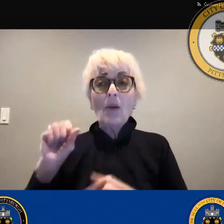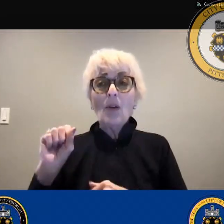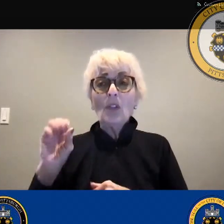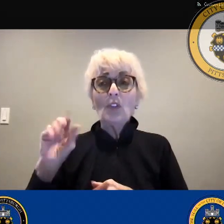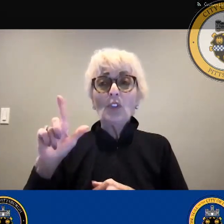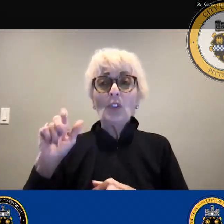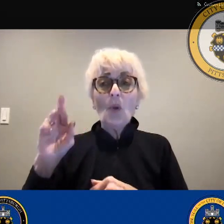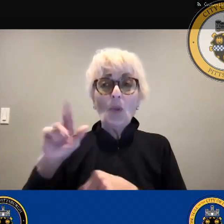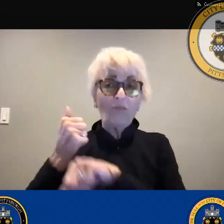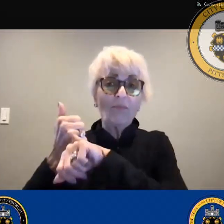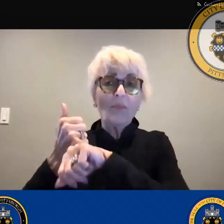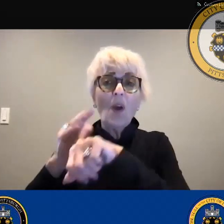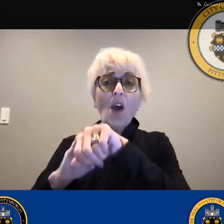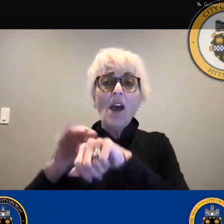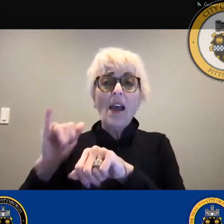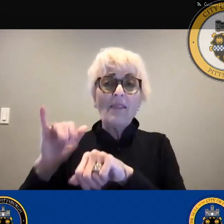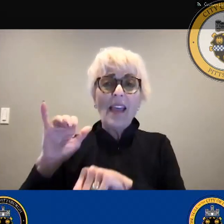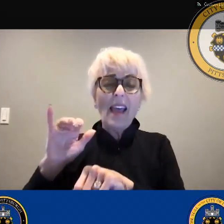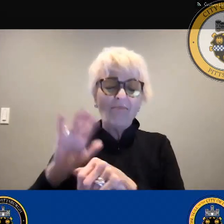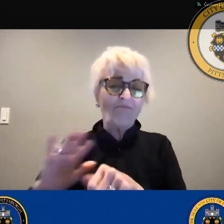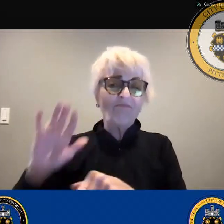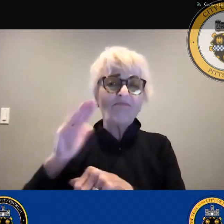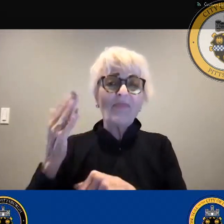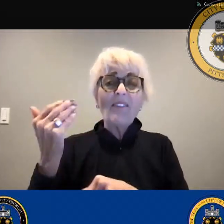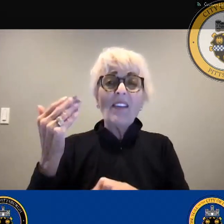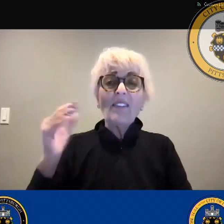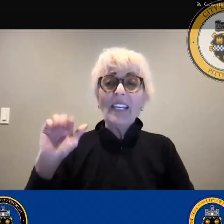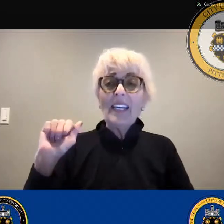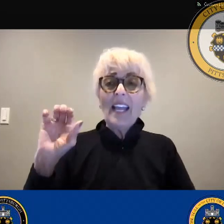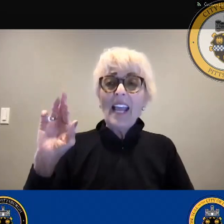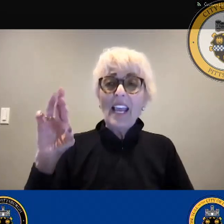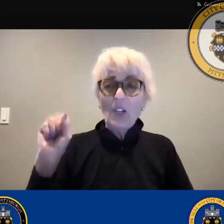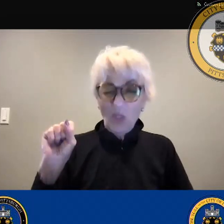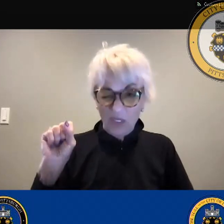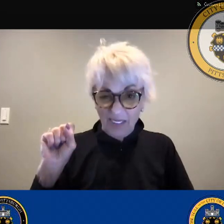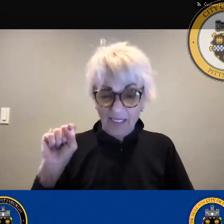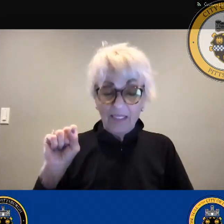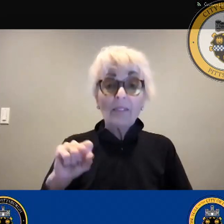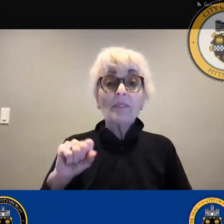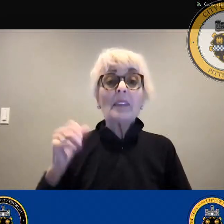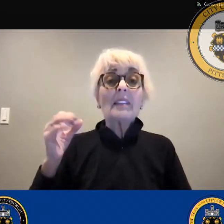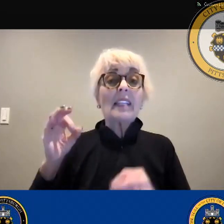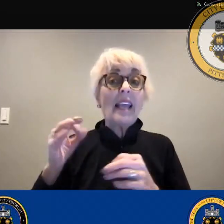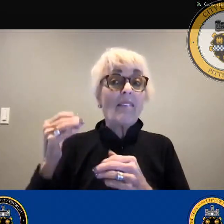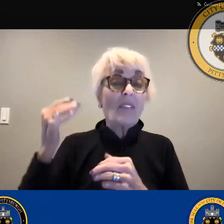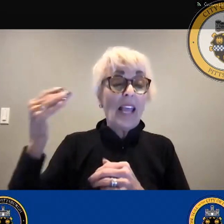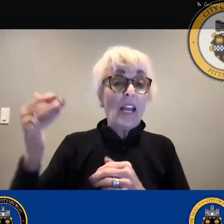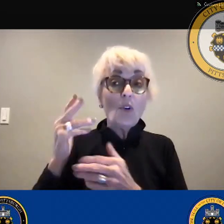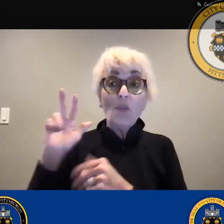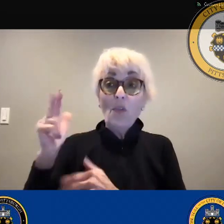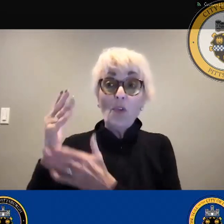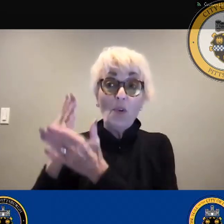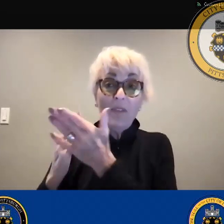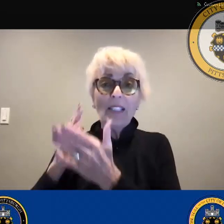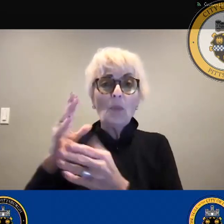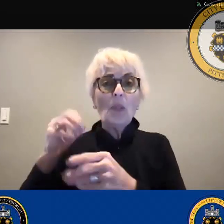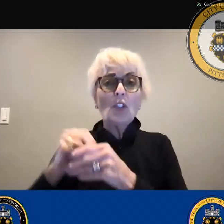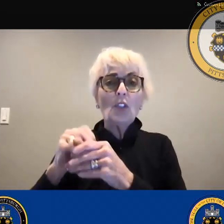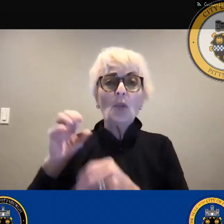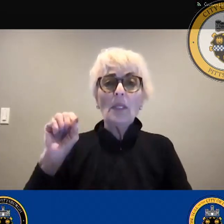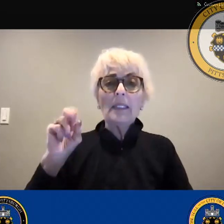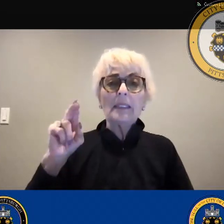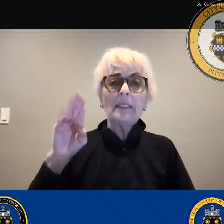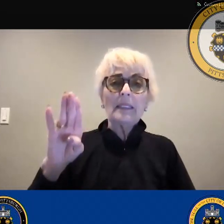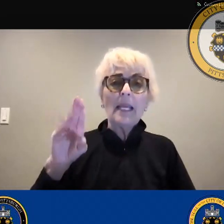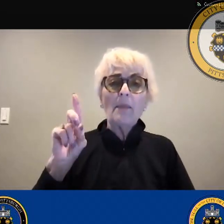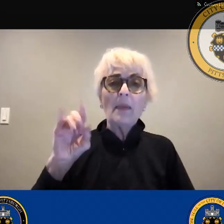on roughly 15 acres of the total property. And then a later phase, the third phase, will include the subdivision and